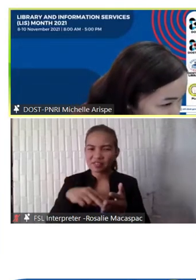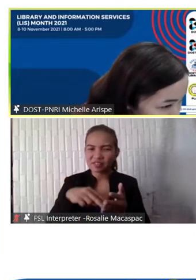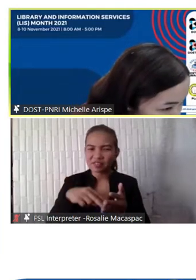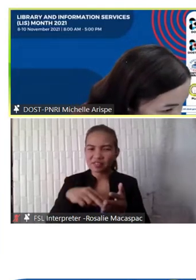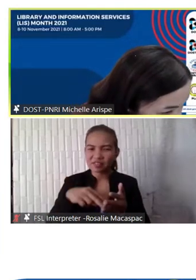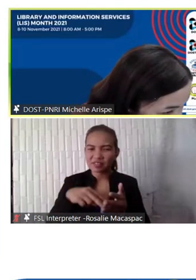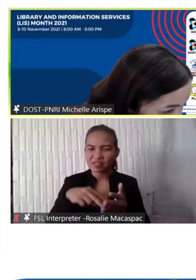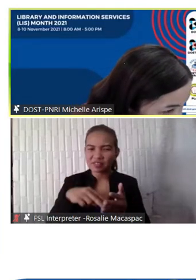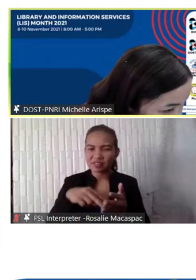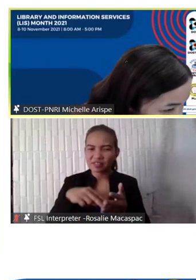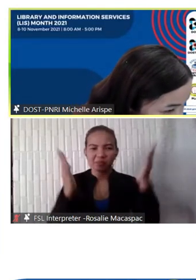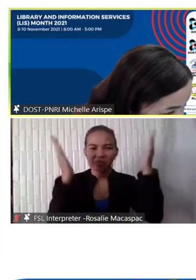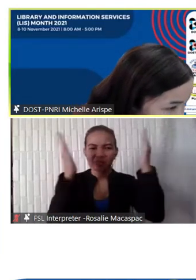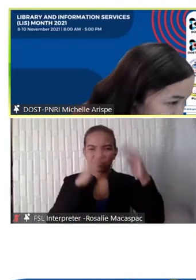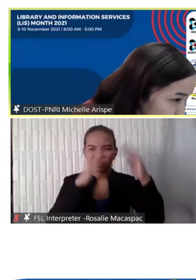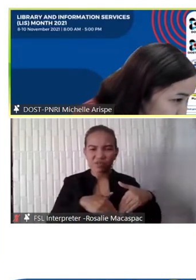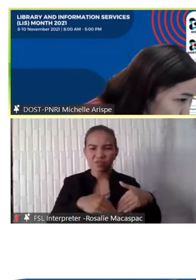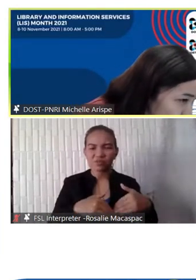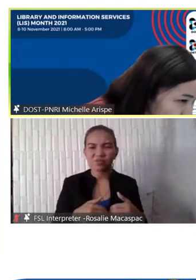Hazardous.